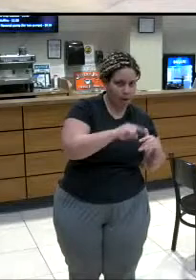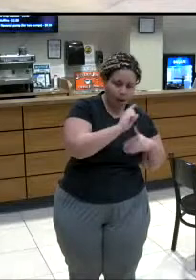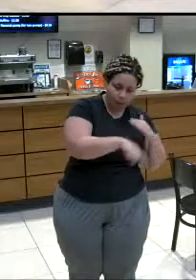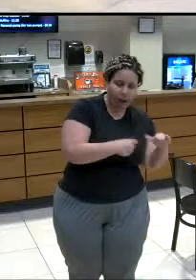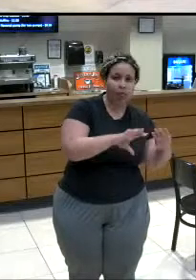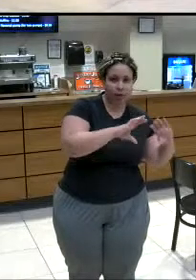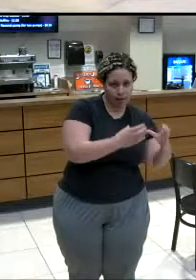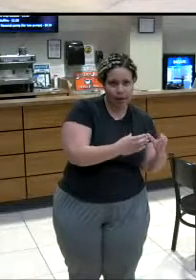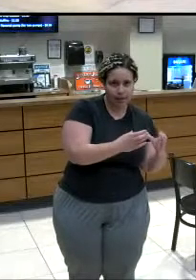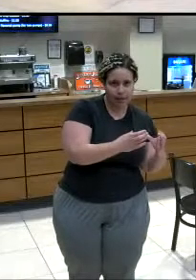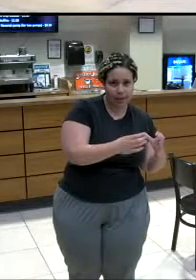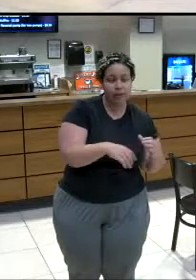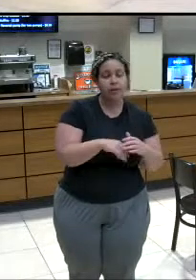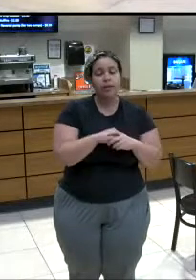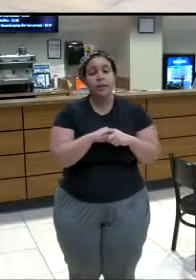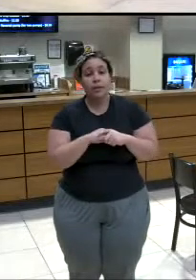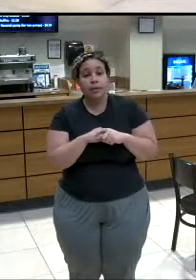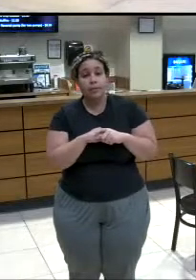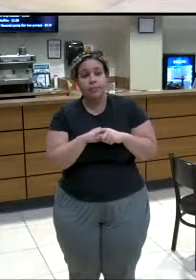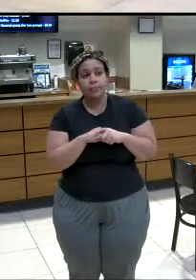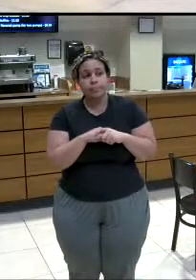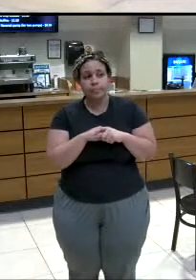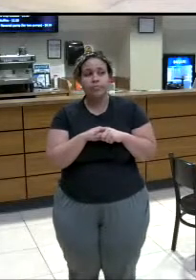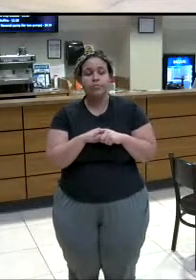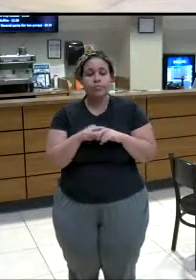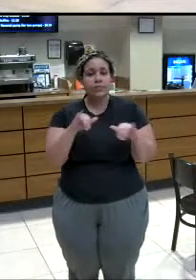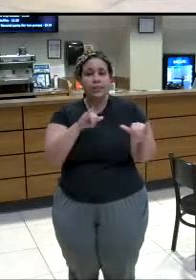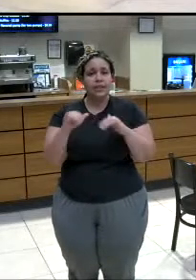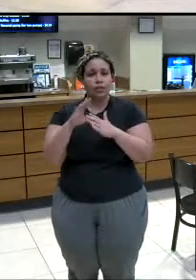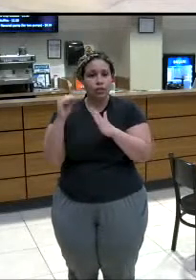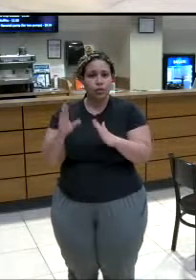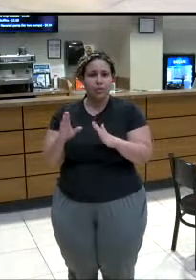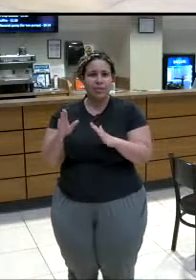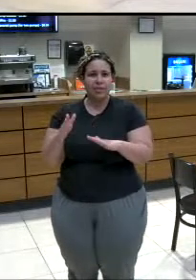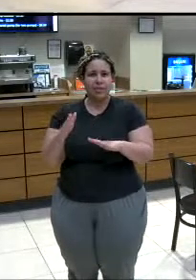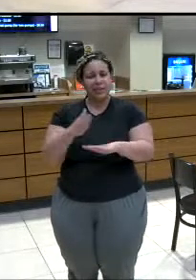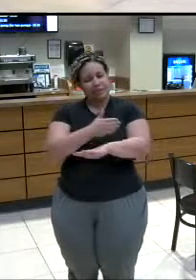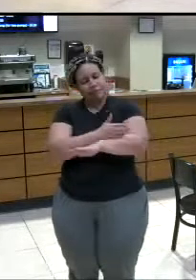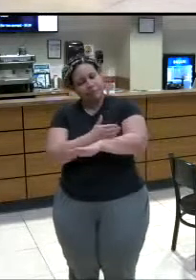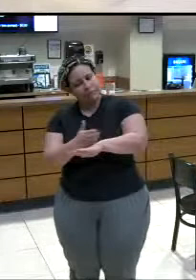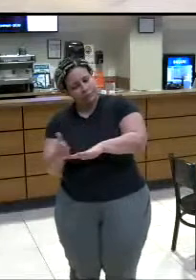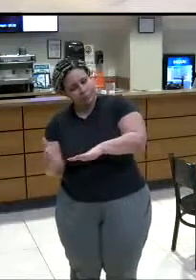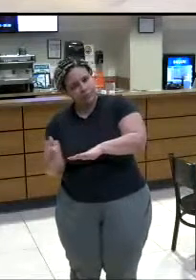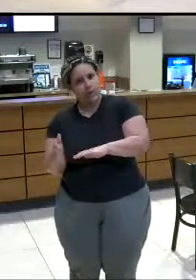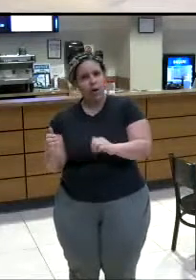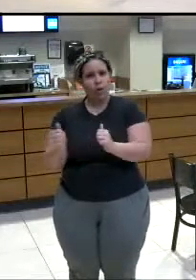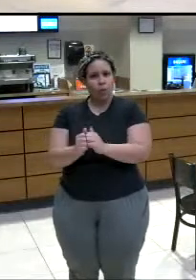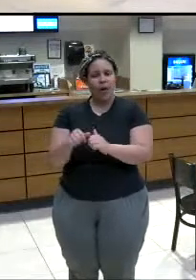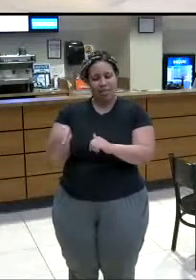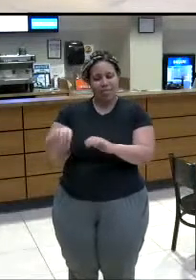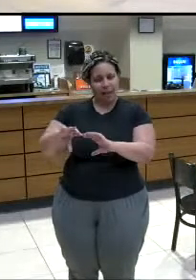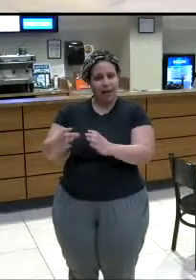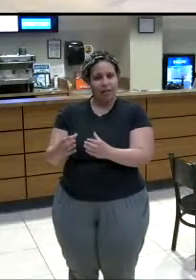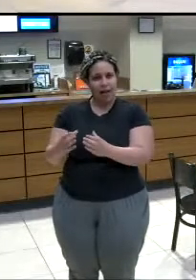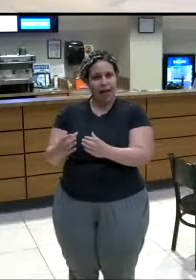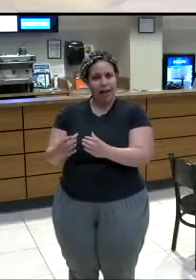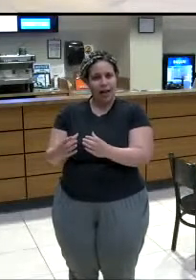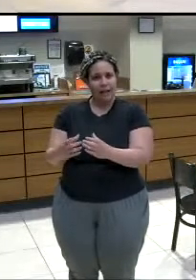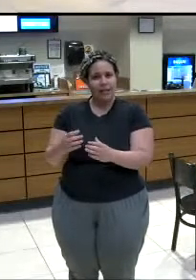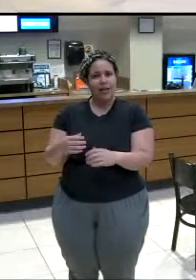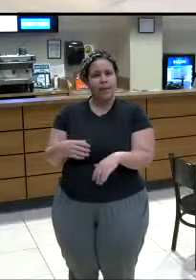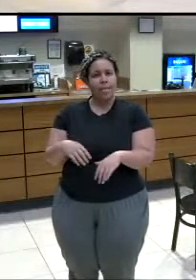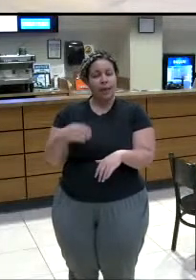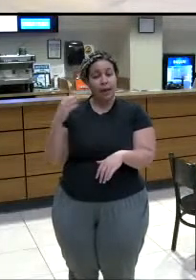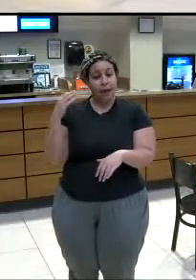take high school physical science. If students are not doing well in high school physical science, because those courses are so